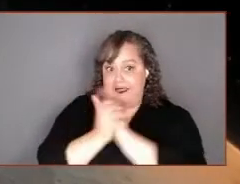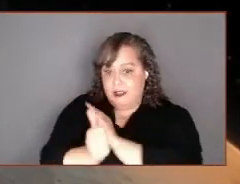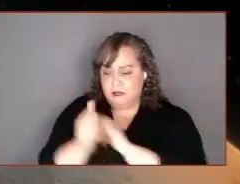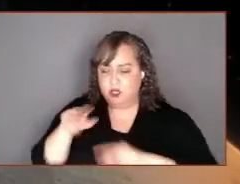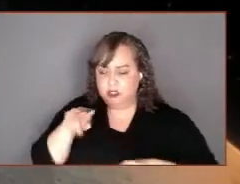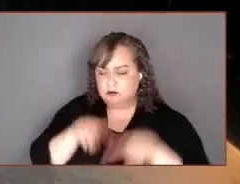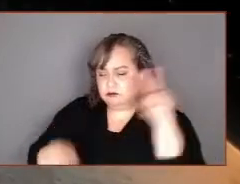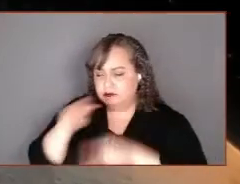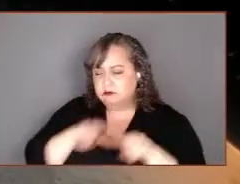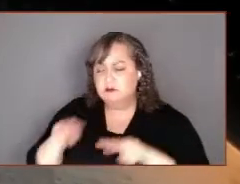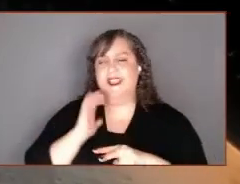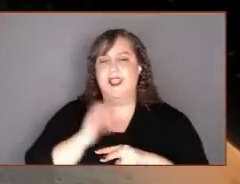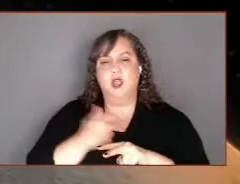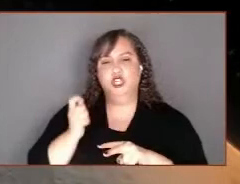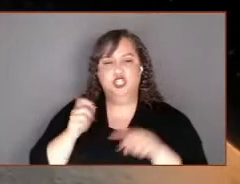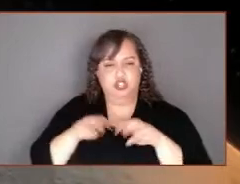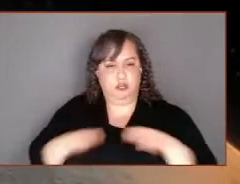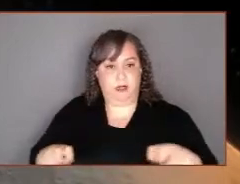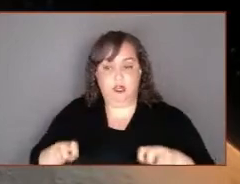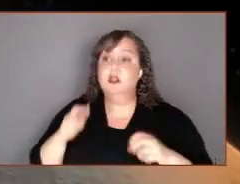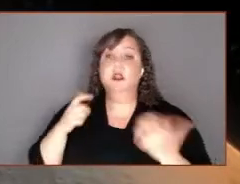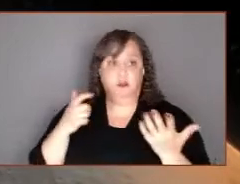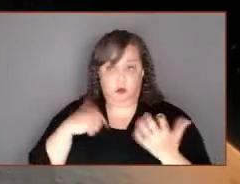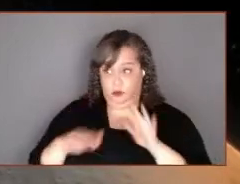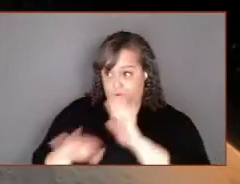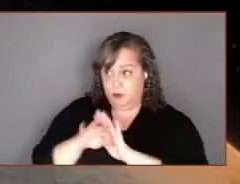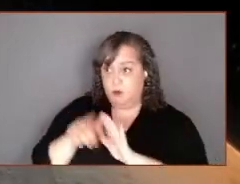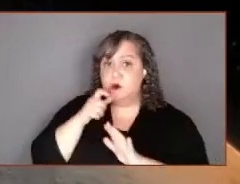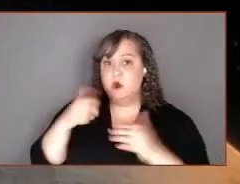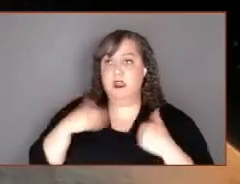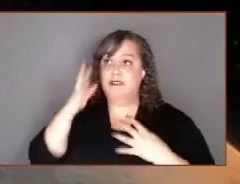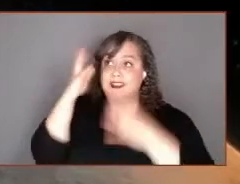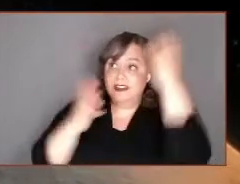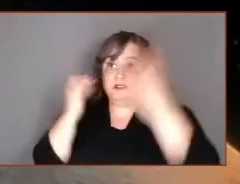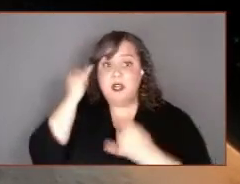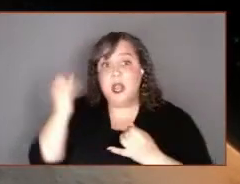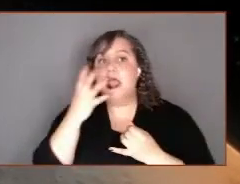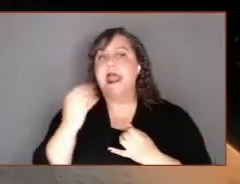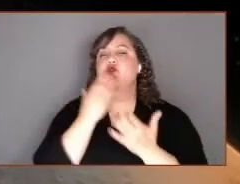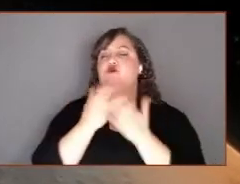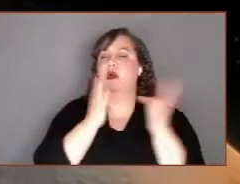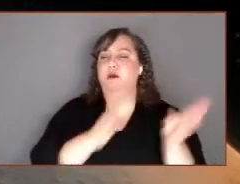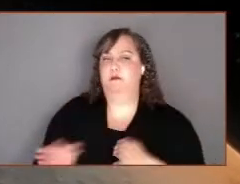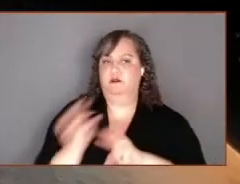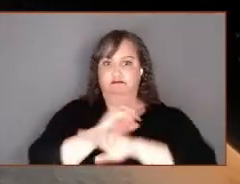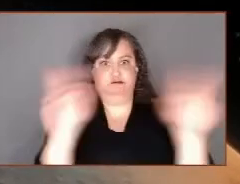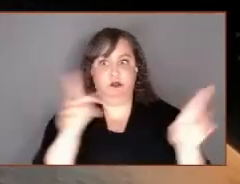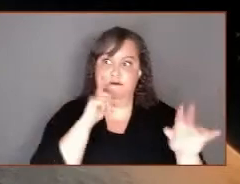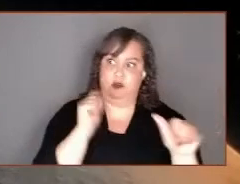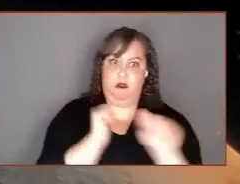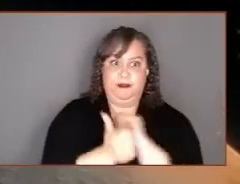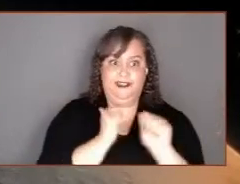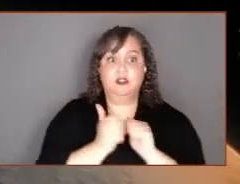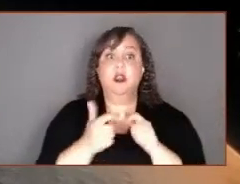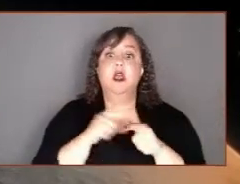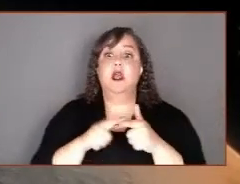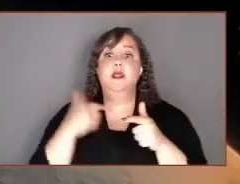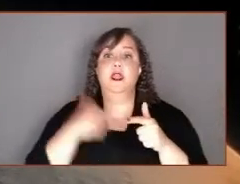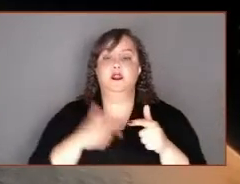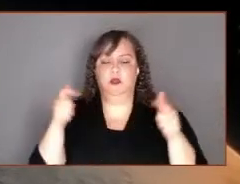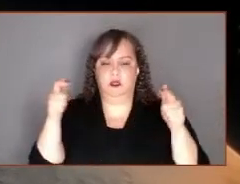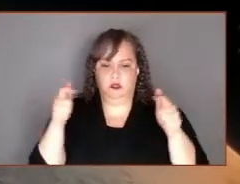teams that seem like they have innovative ideas and also seem well prepared to compete. And then we do a down select.